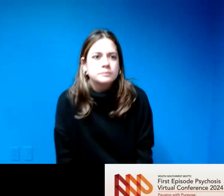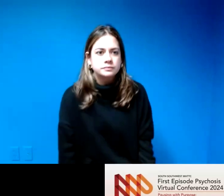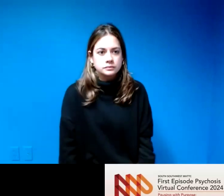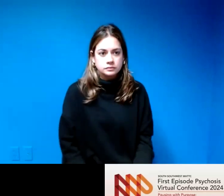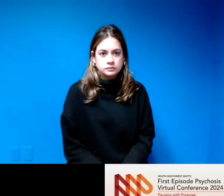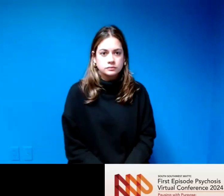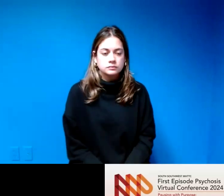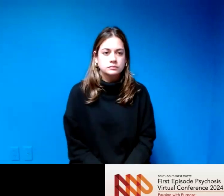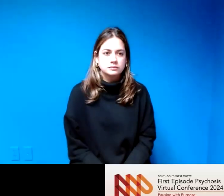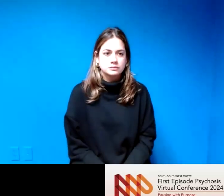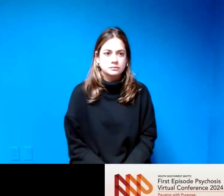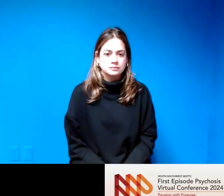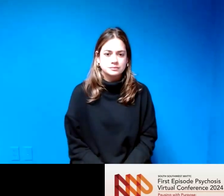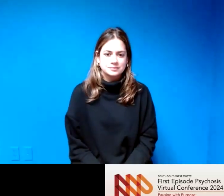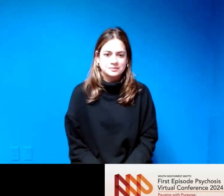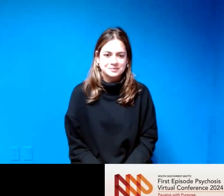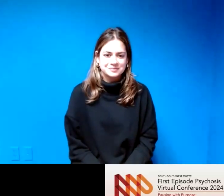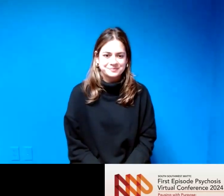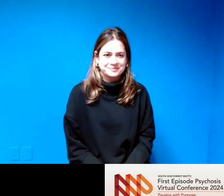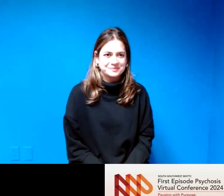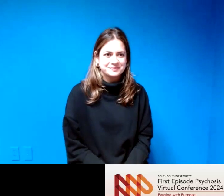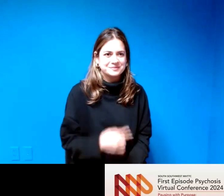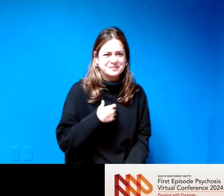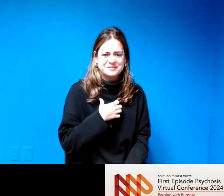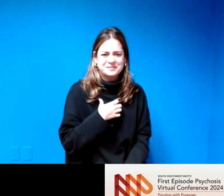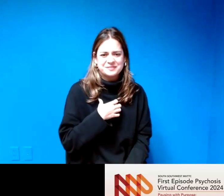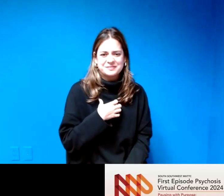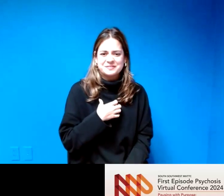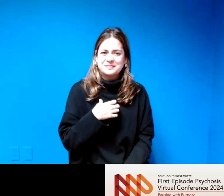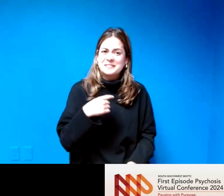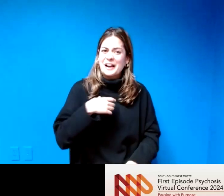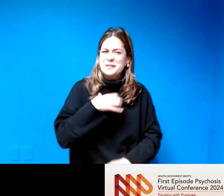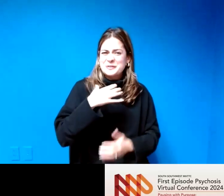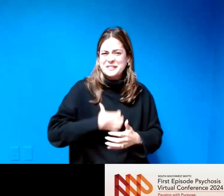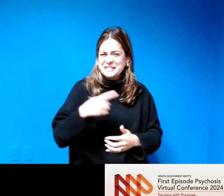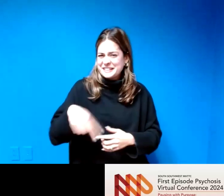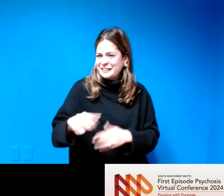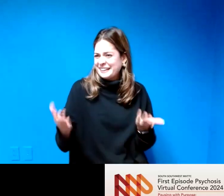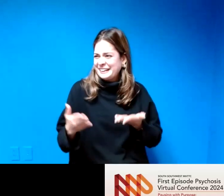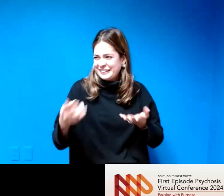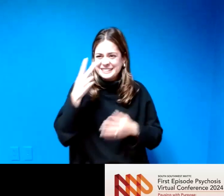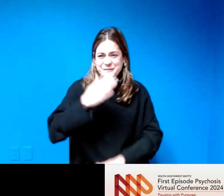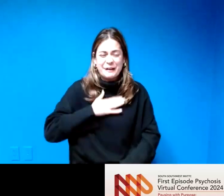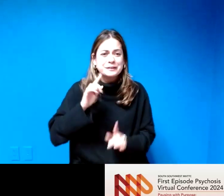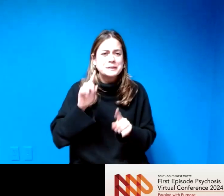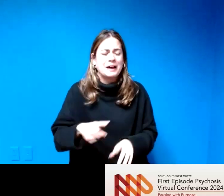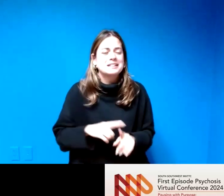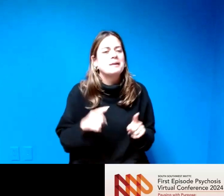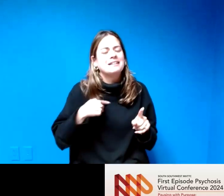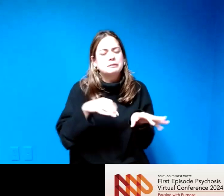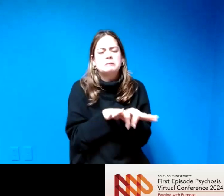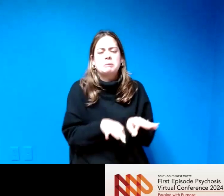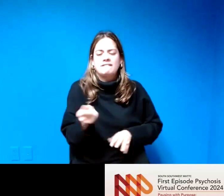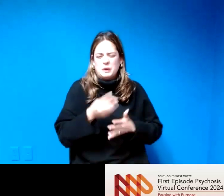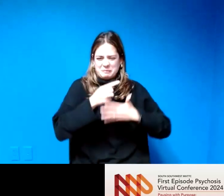Yeah, I wish they were here to respond to that. So let me tell you a couple of things that we do.